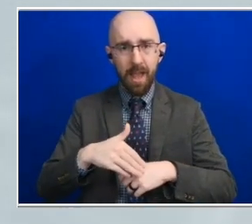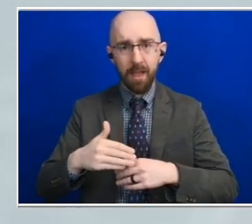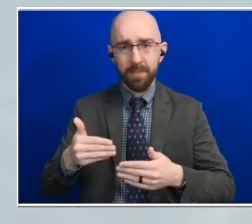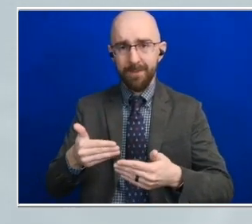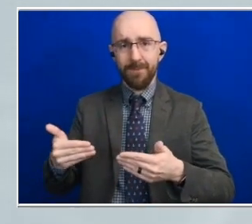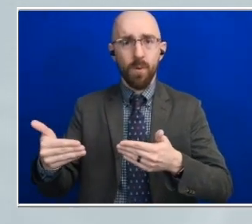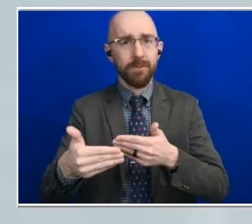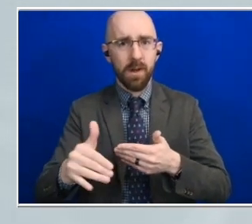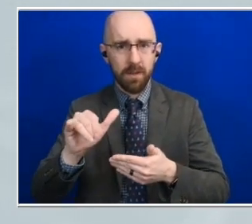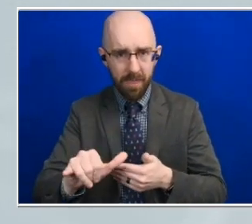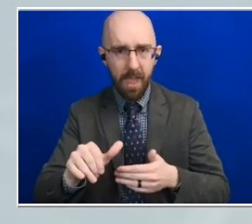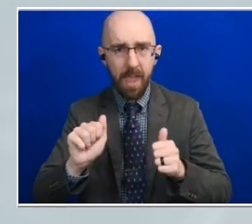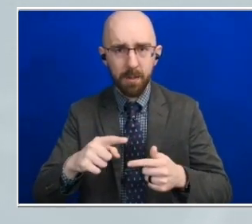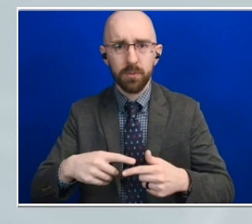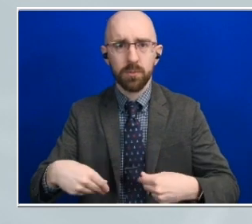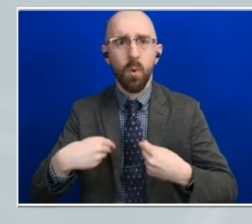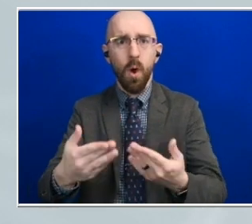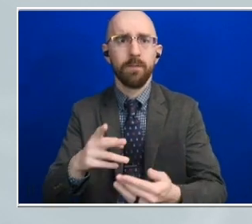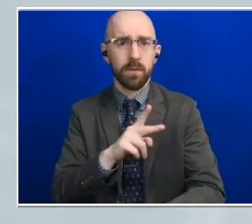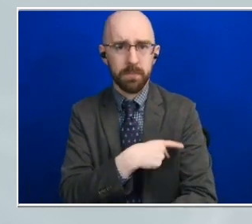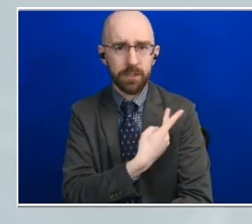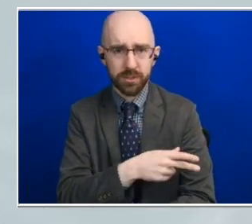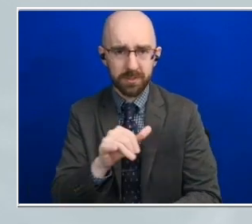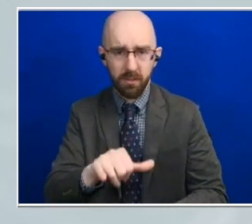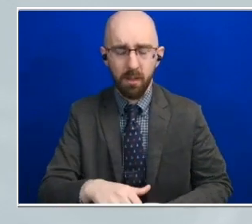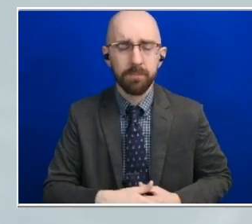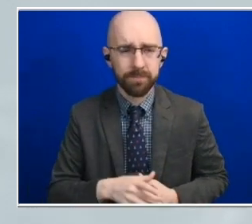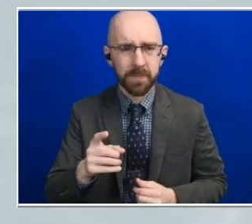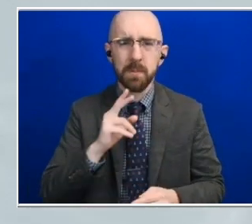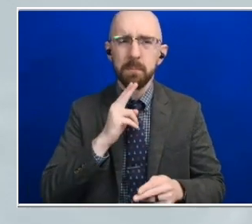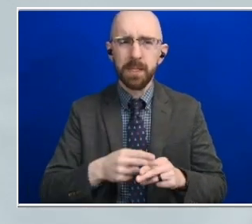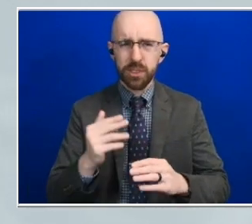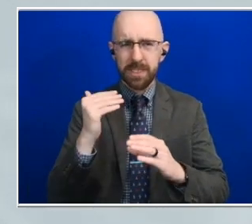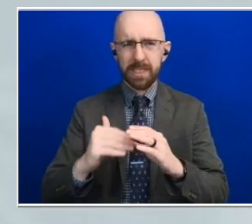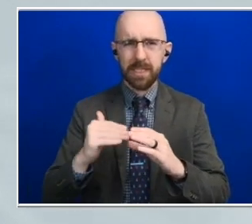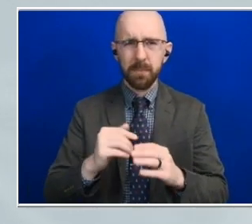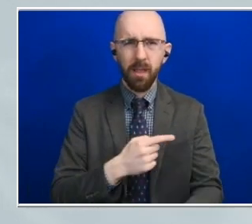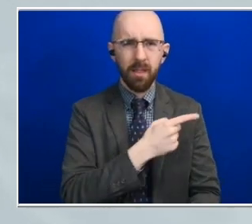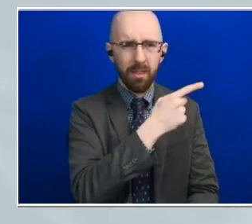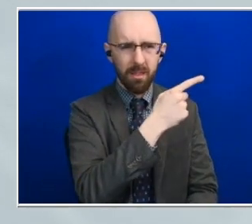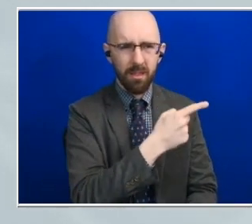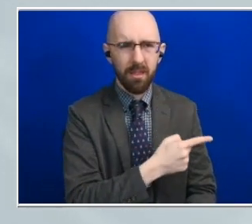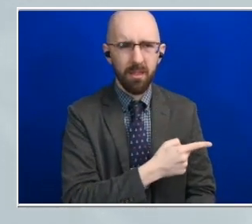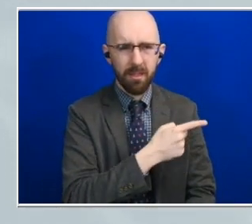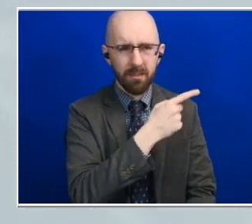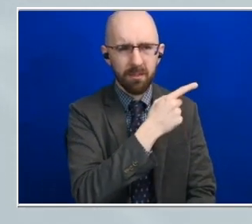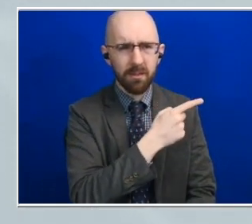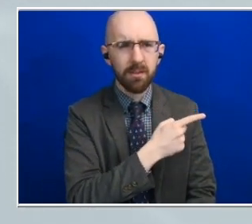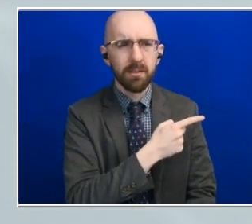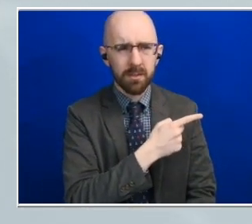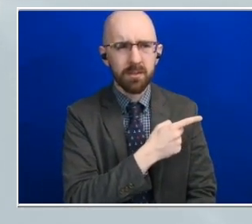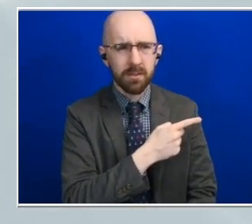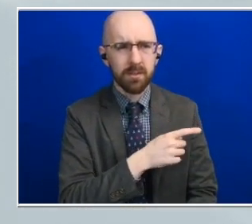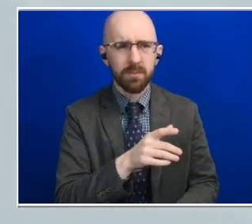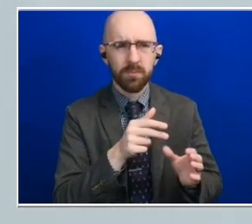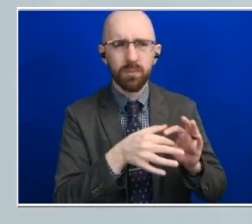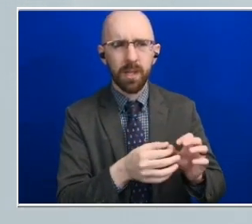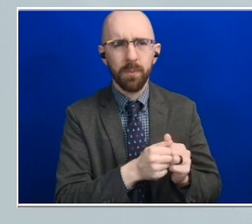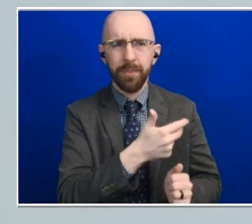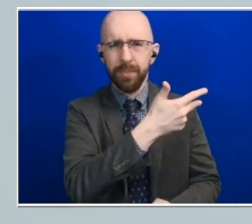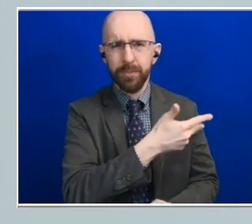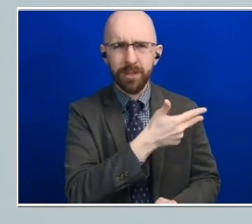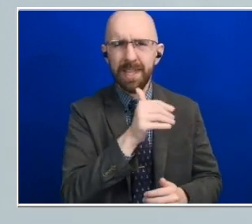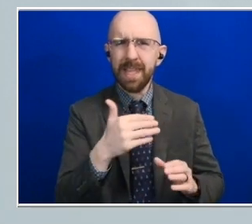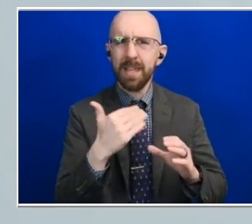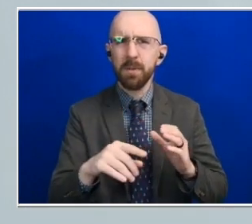patients. You mentioned there's some emails up here that Recover Sleep, Energize, and Autonomic have. Talk to us about what those emails are for. Yeah, so